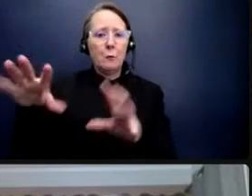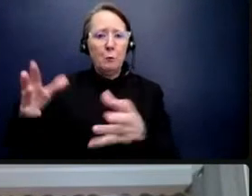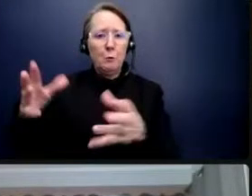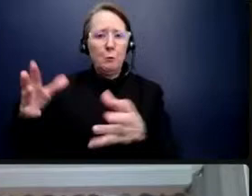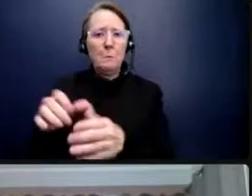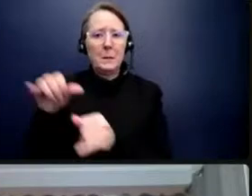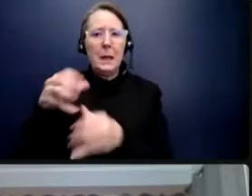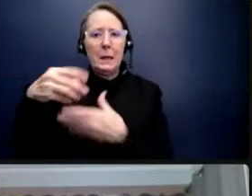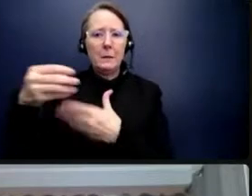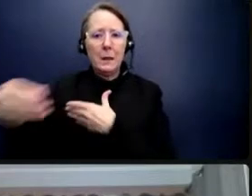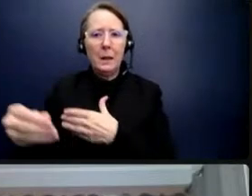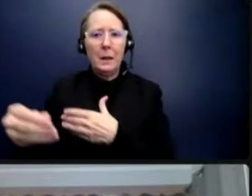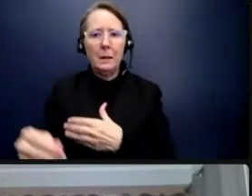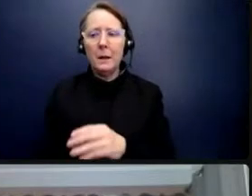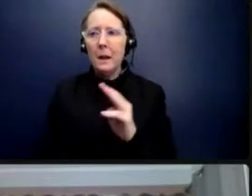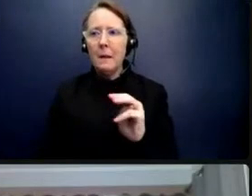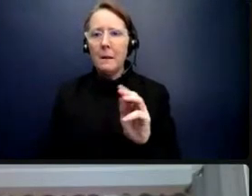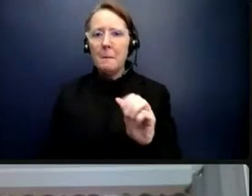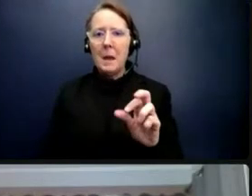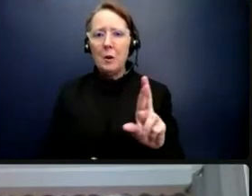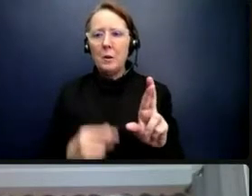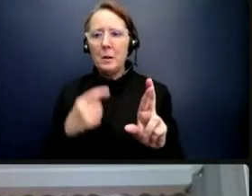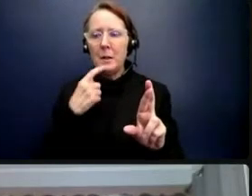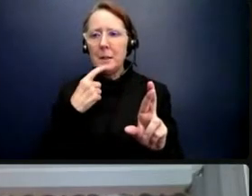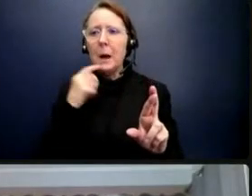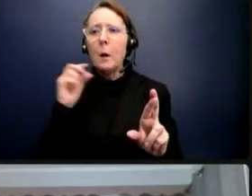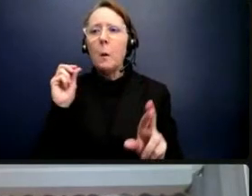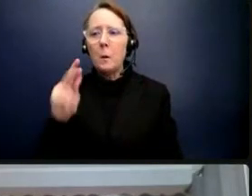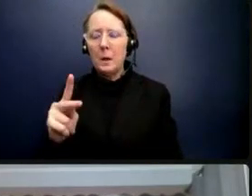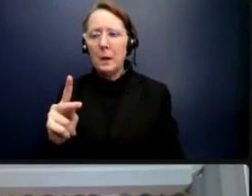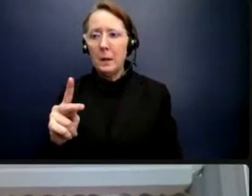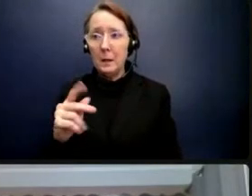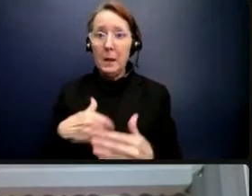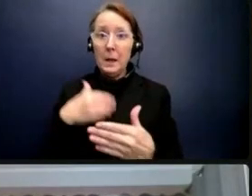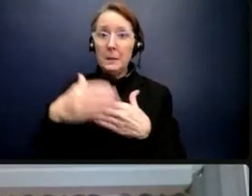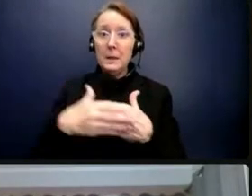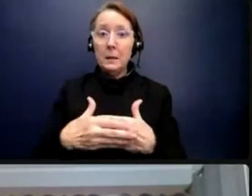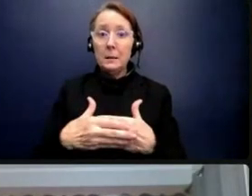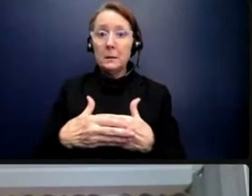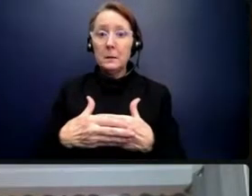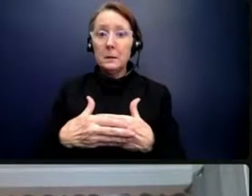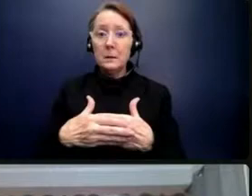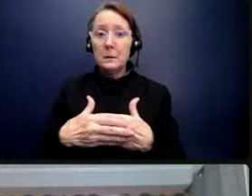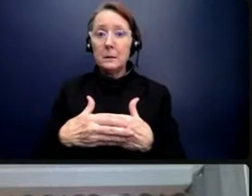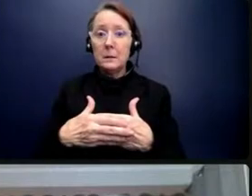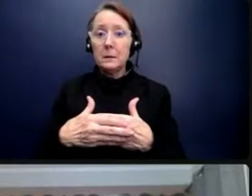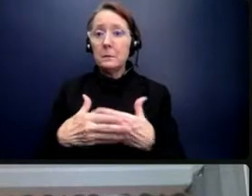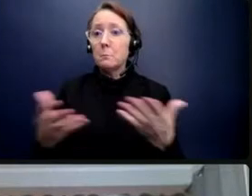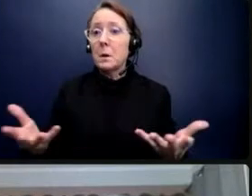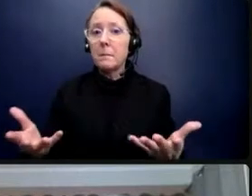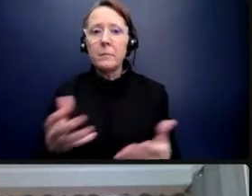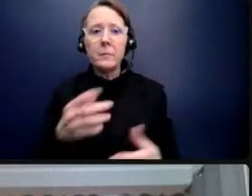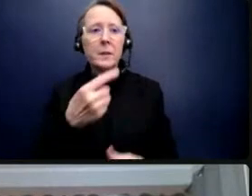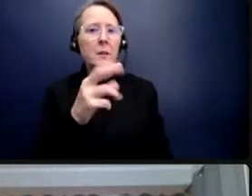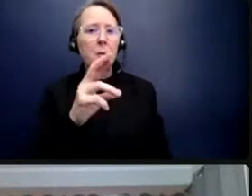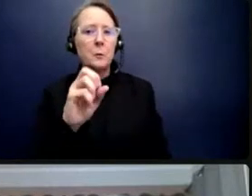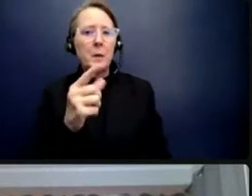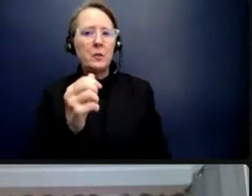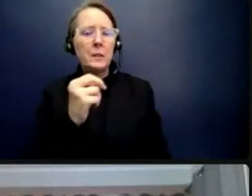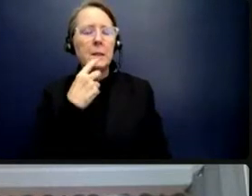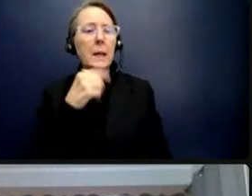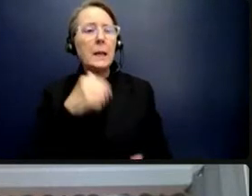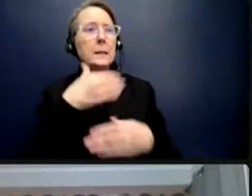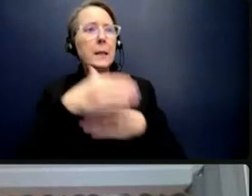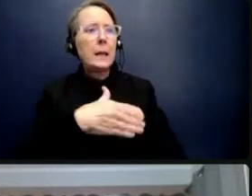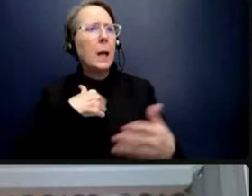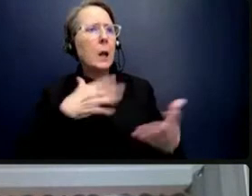All right. Then what's our next? Next, I wanted to help you